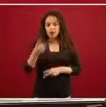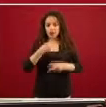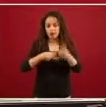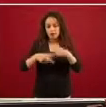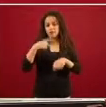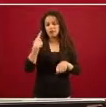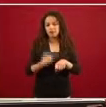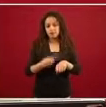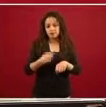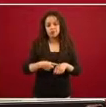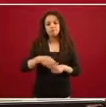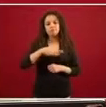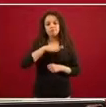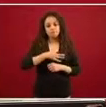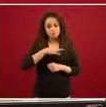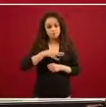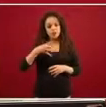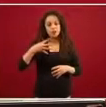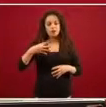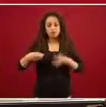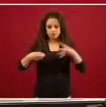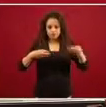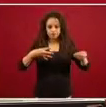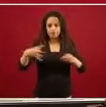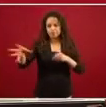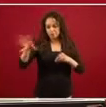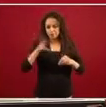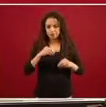probability of being infected